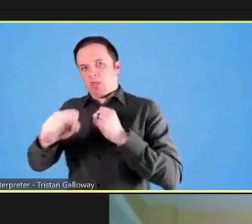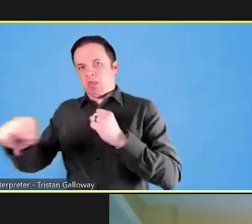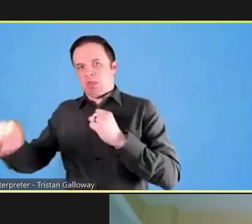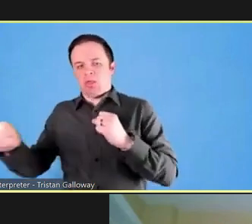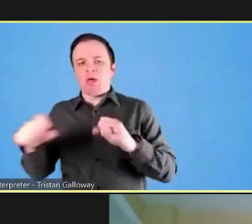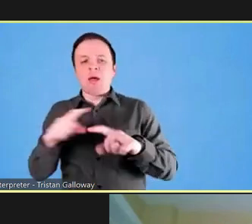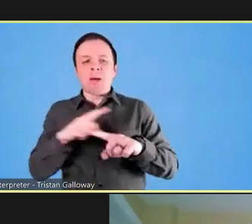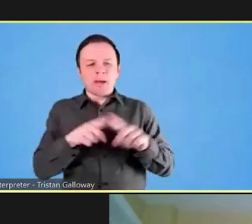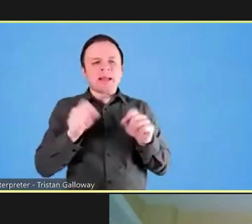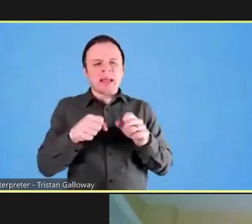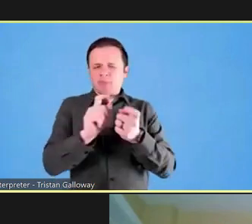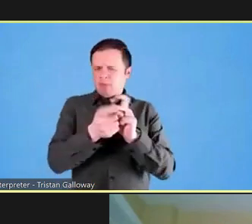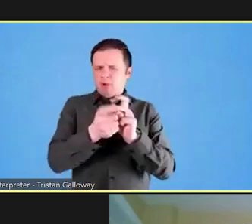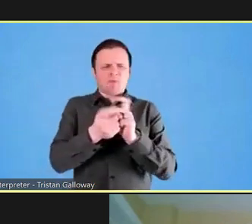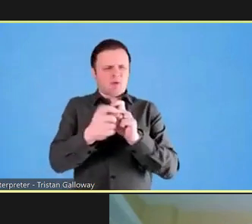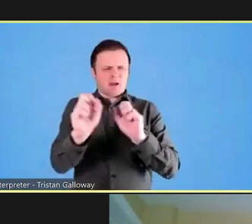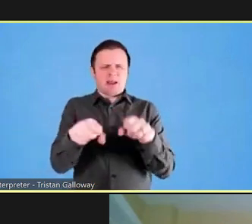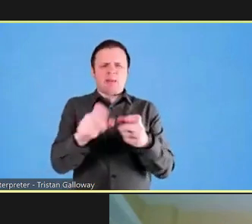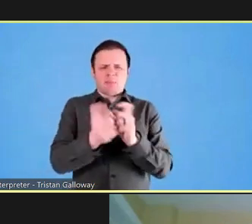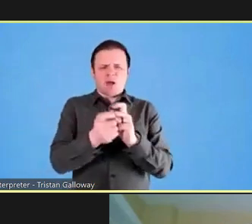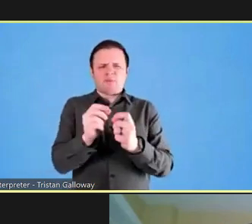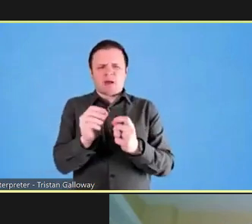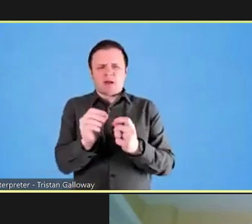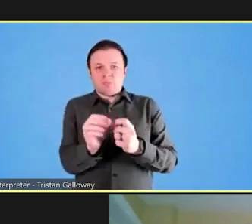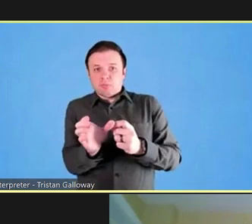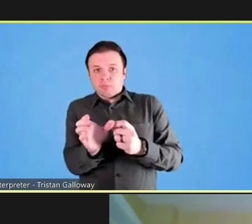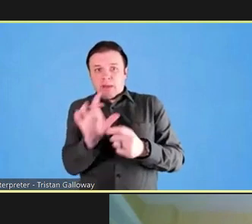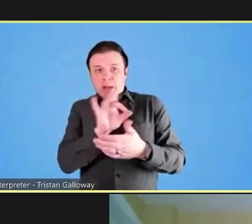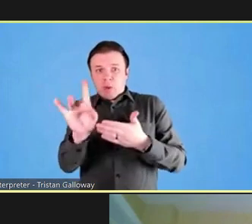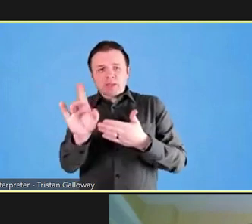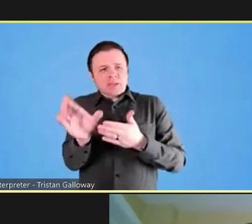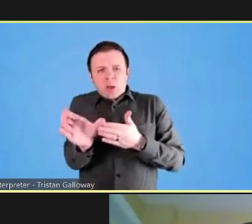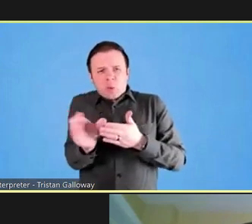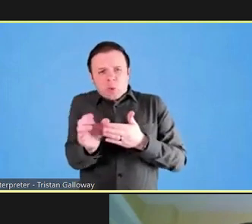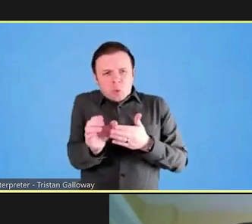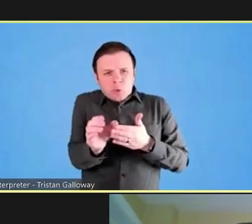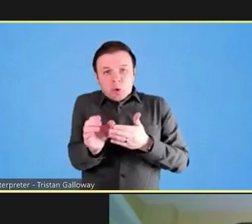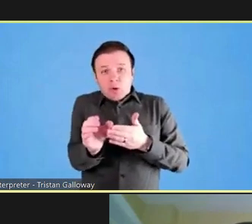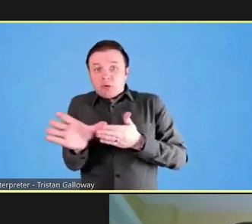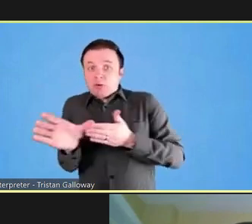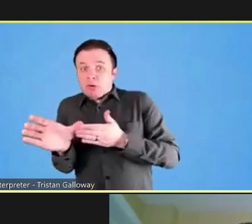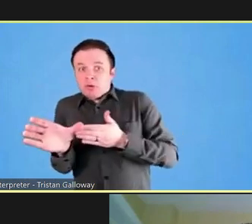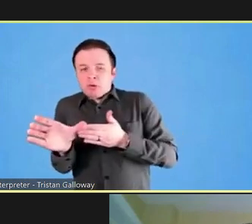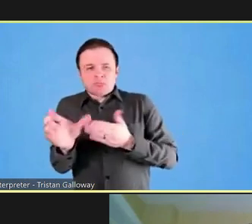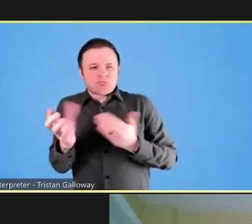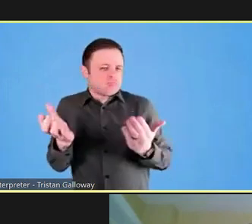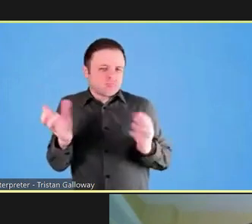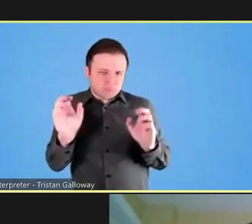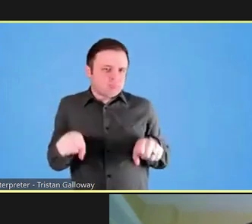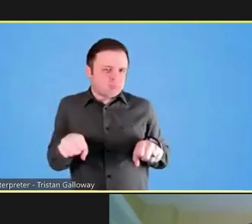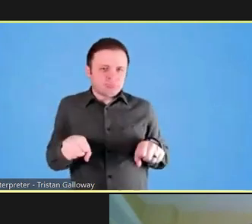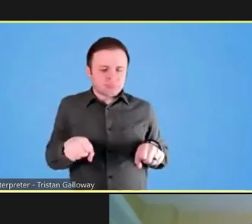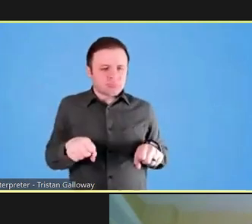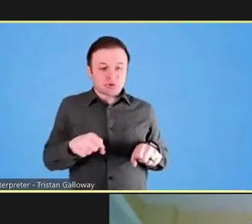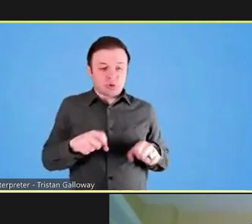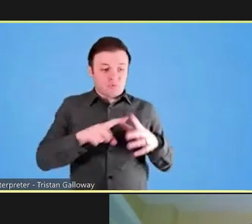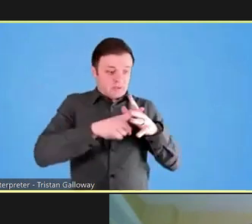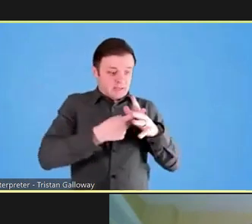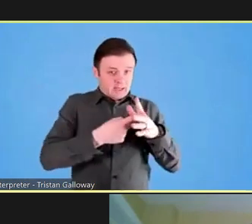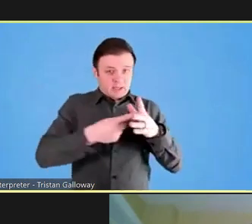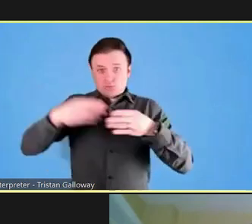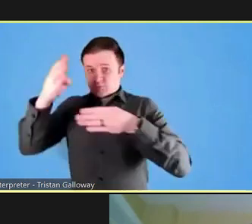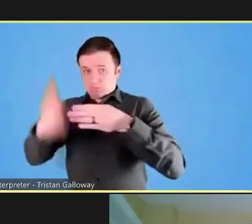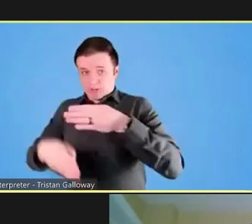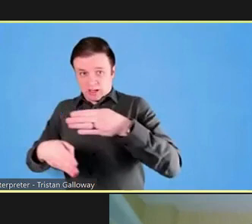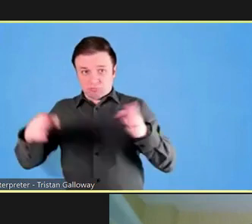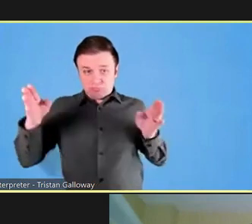be modified. The timeline can be modified to meet your needs. So in its entirety, from the very beginning to the very